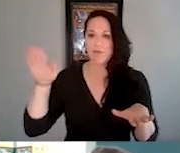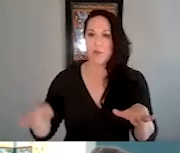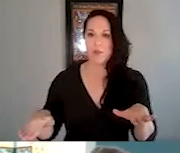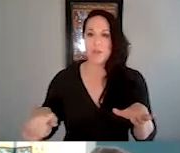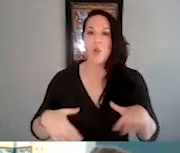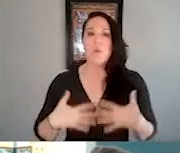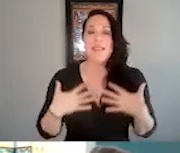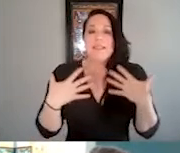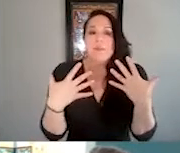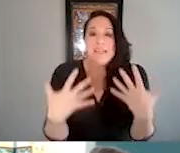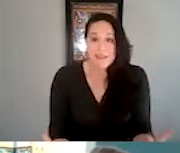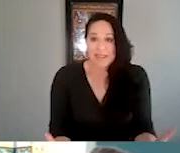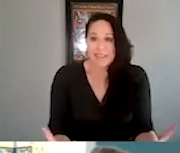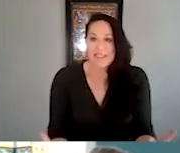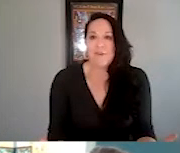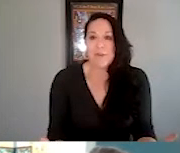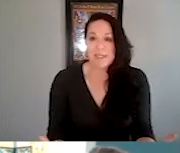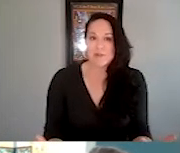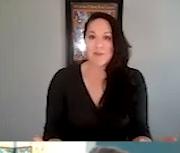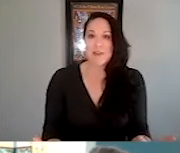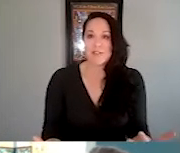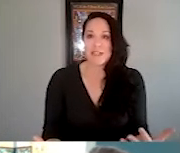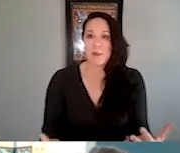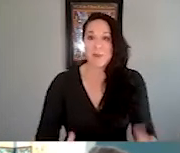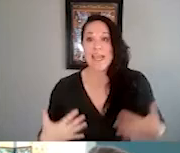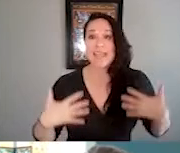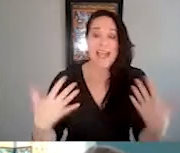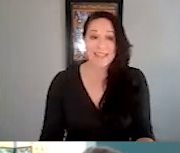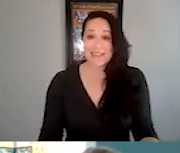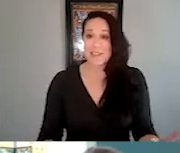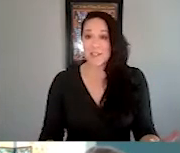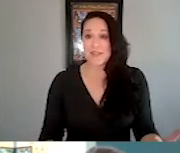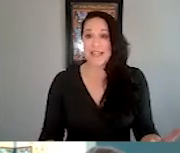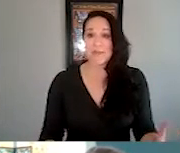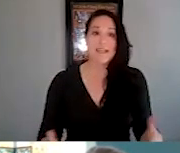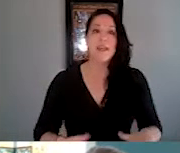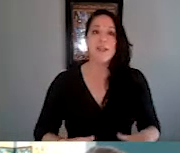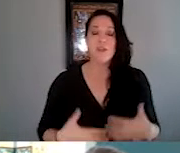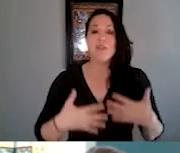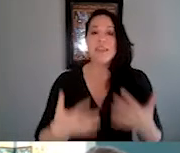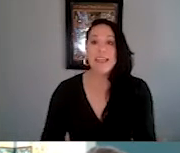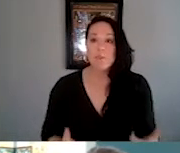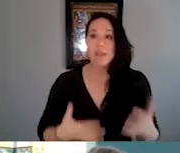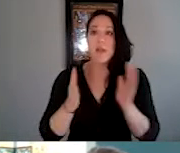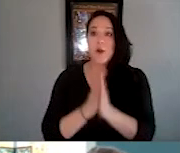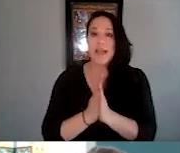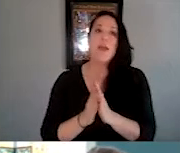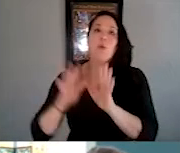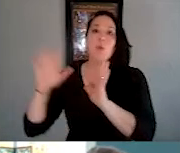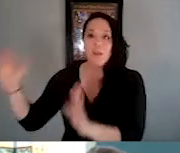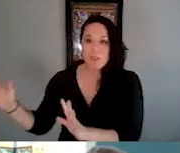going back and forth. We need to be giving this information to our federal and state partners. CADCA needs to know what's happening so that then they can be